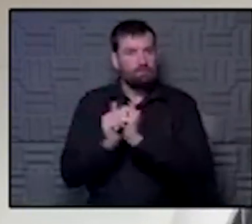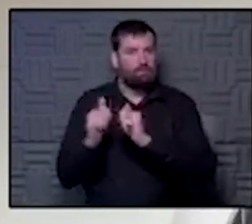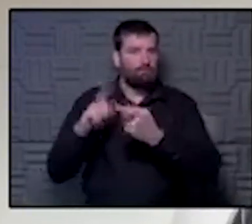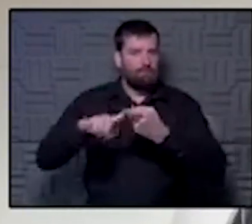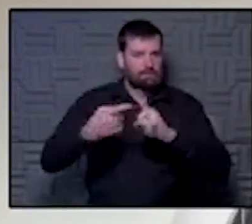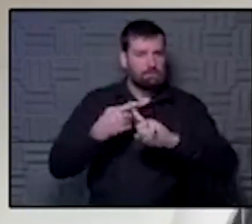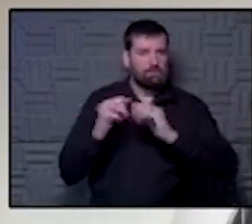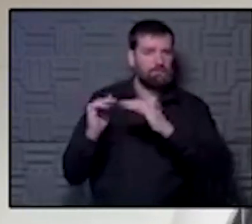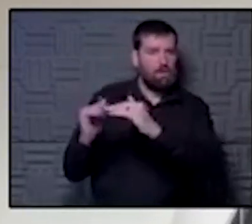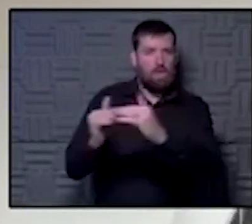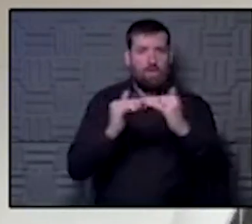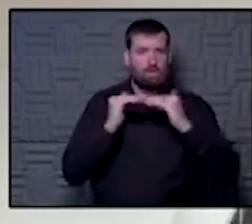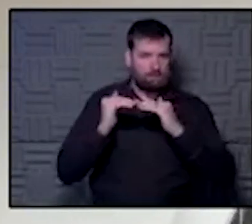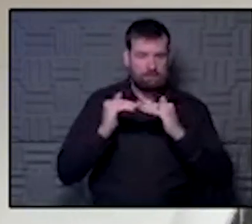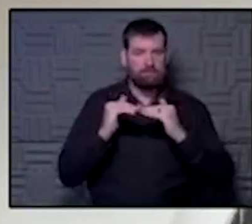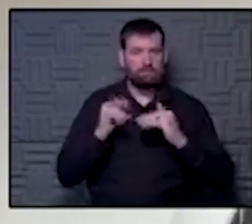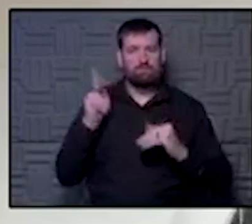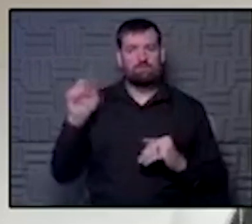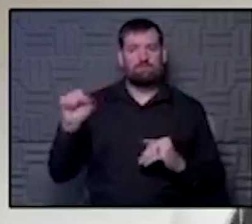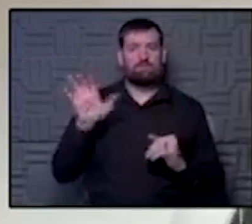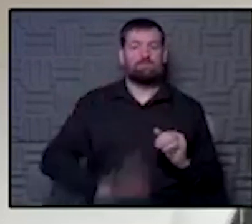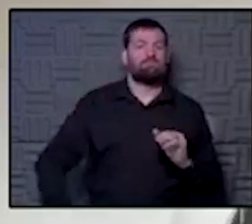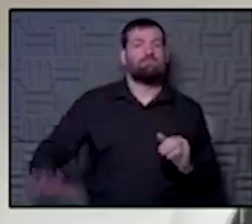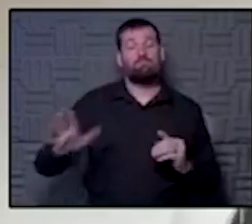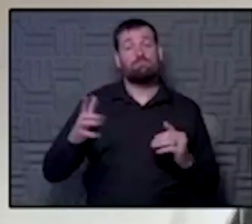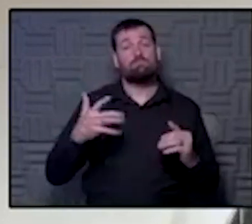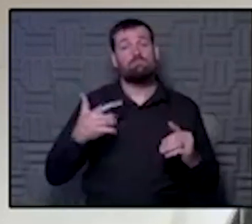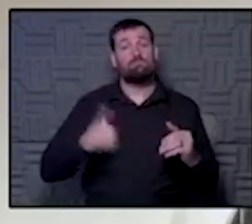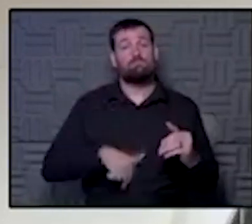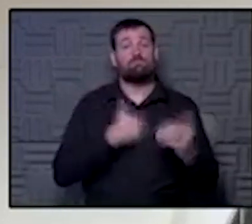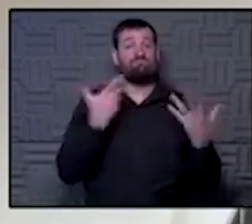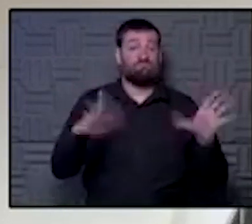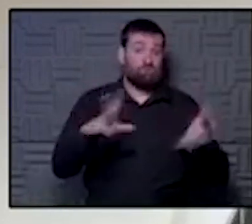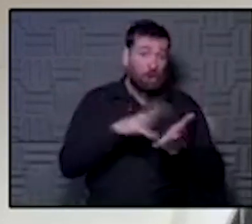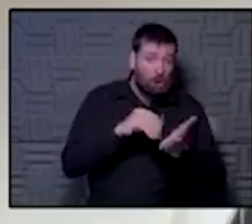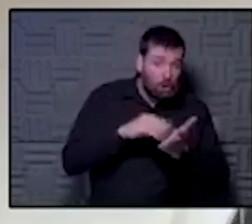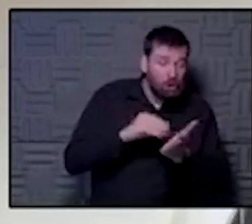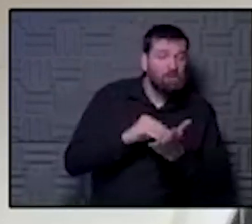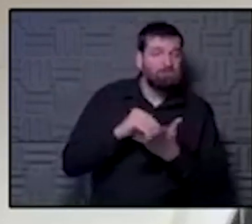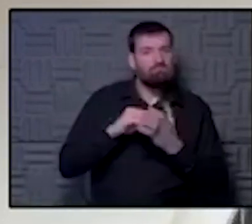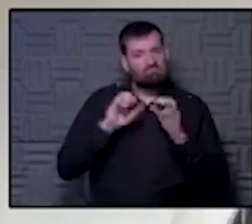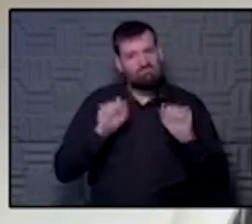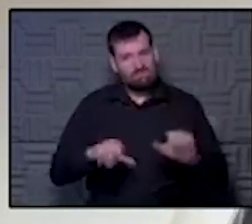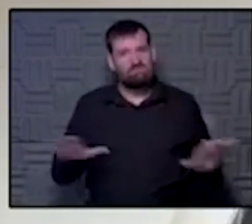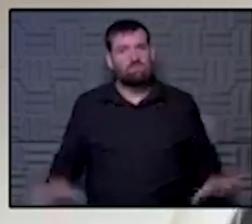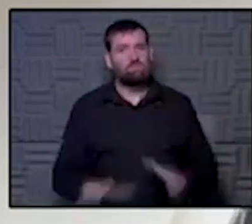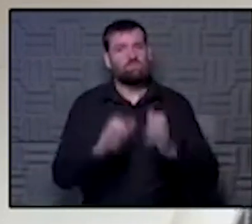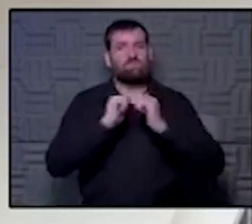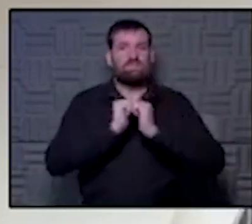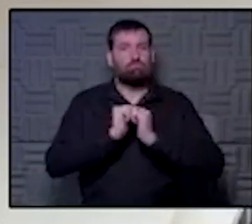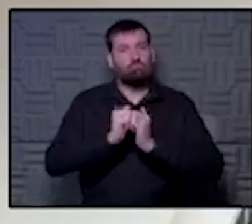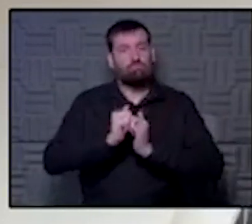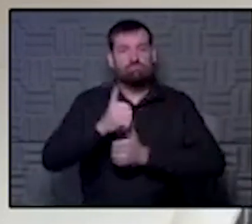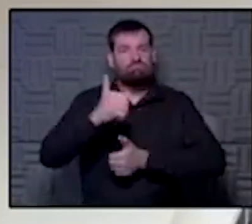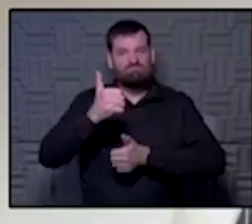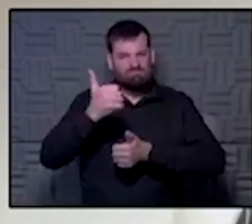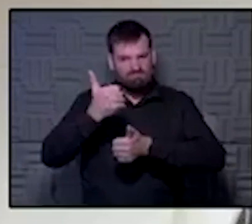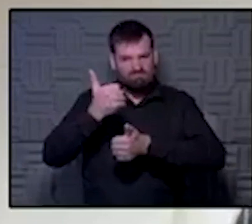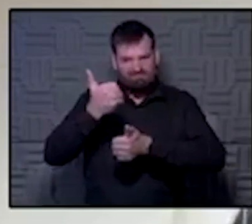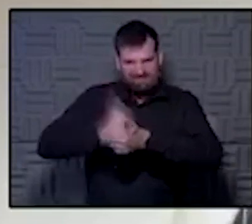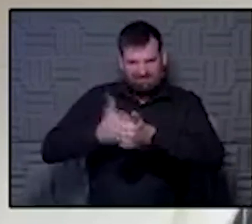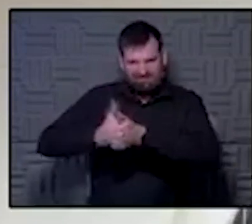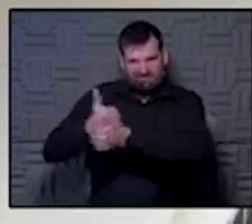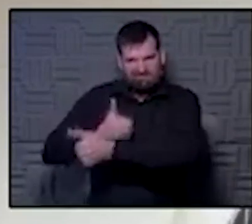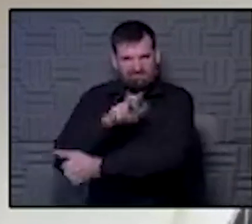therapy across Kansas, so that the things that we learn and do, we do it together, and everybody's patients can get better and have the best